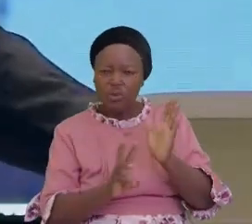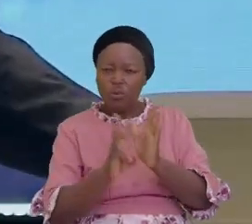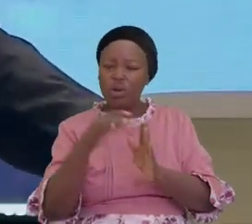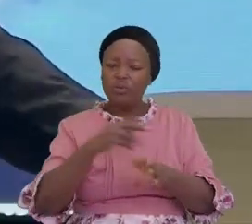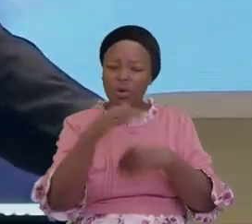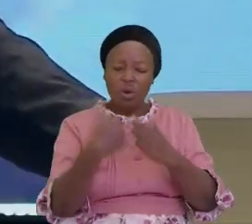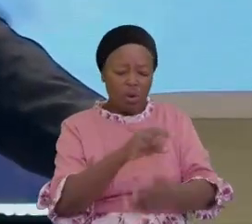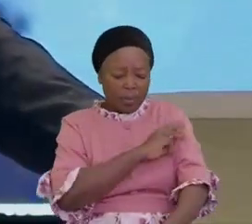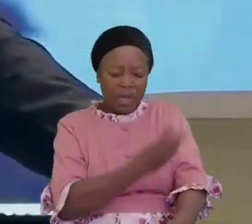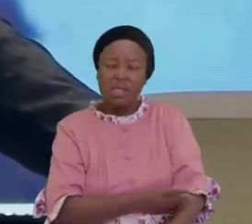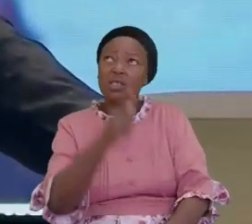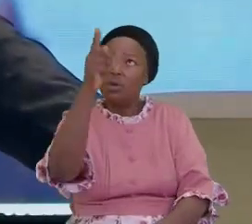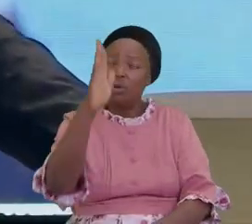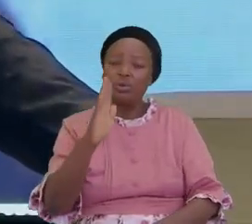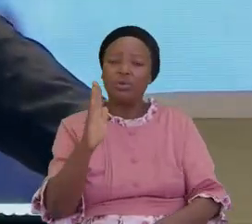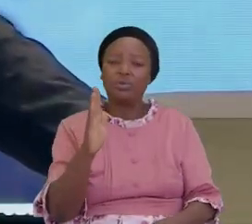God.